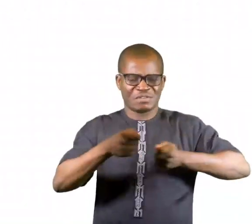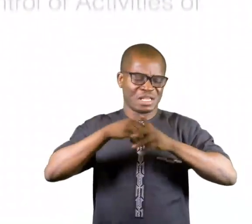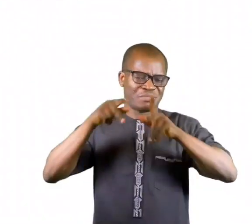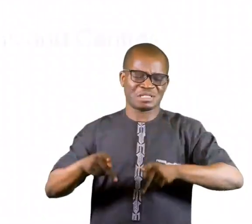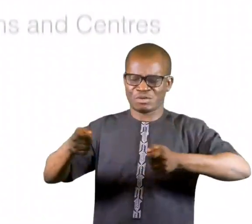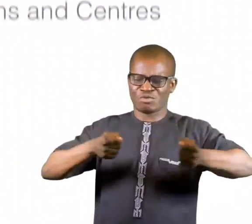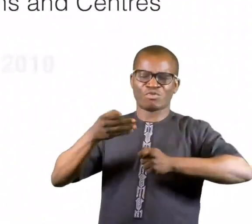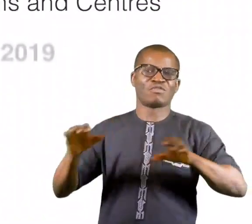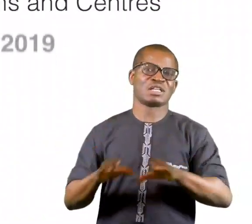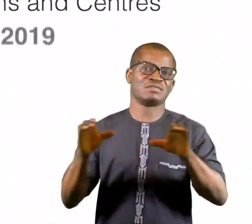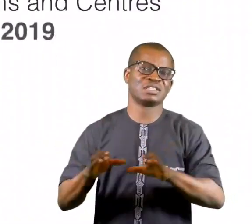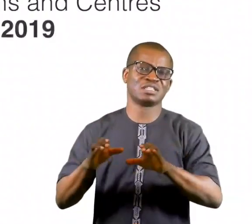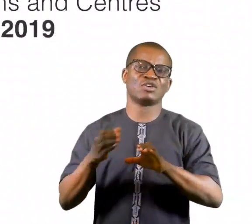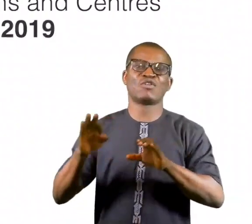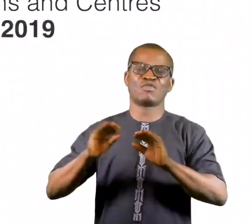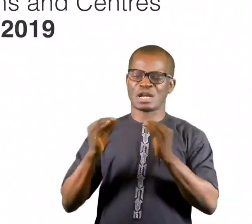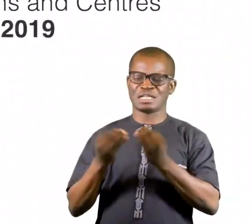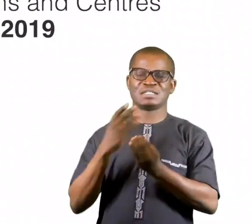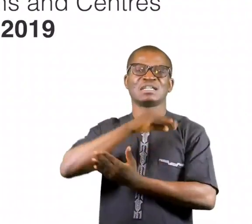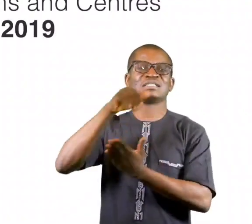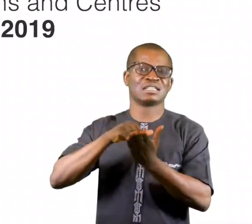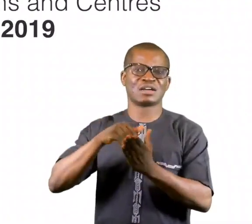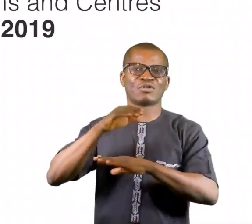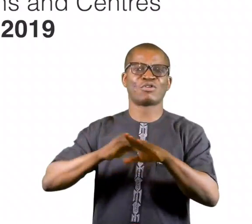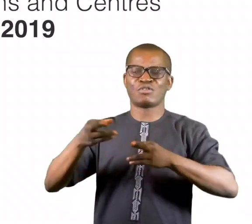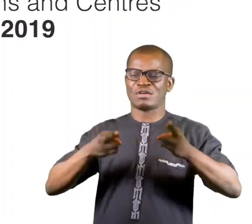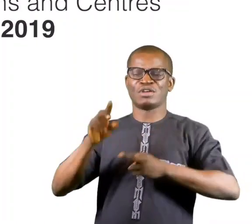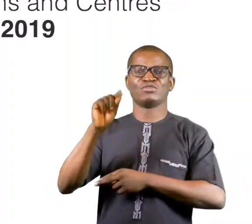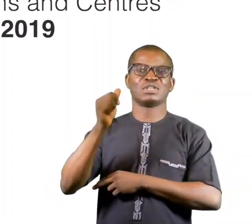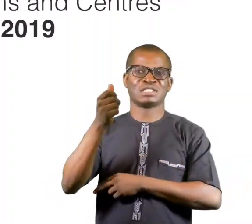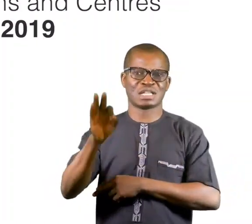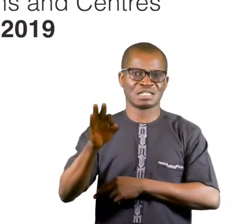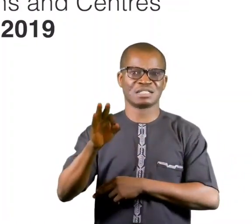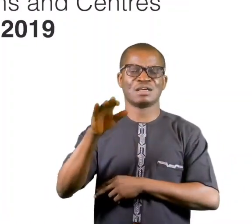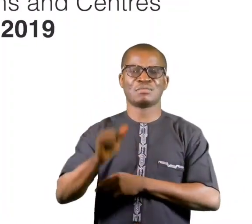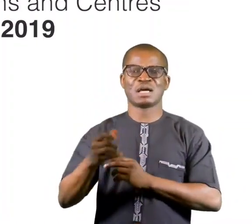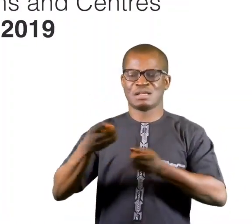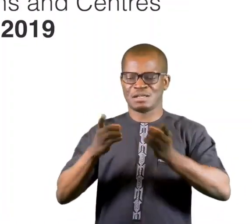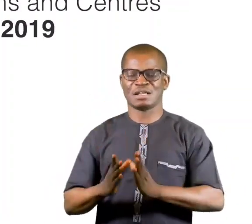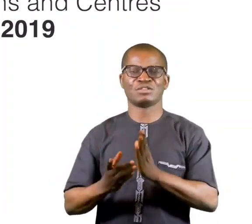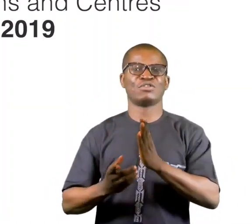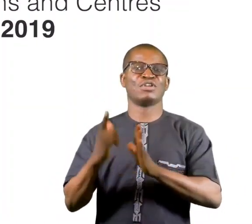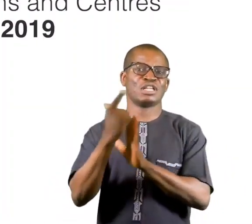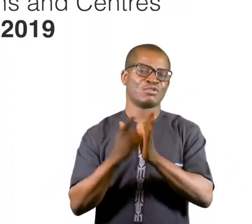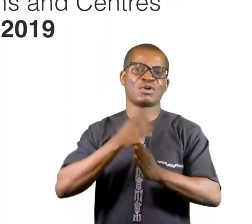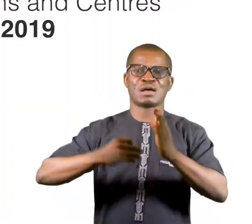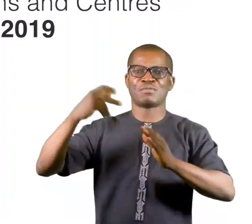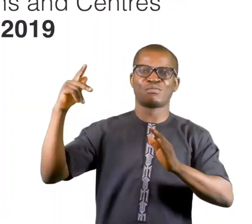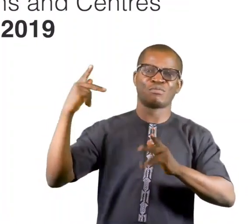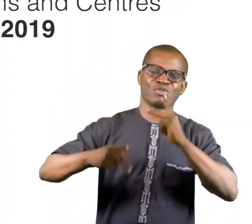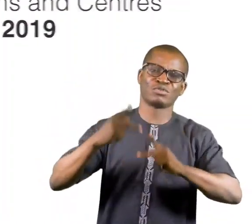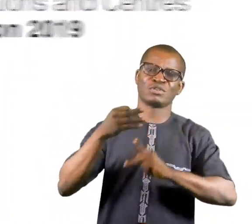Persons Control of Activities of Organizations and Centers Regulation 2019 by Hassan Tahir, Director, Legal and